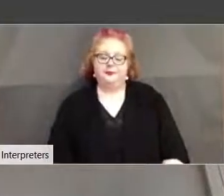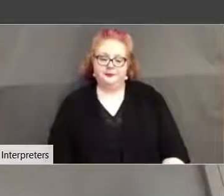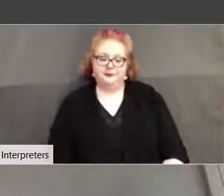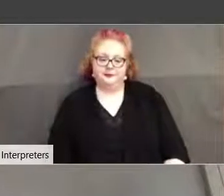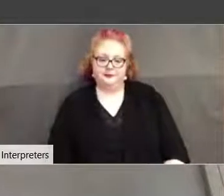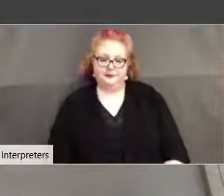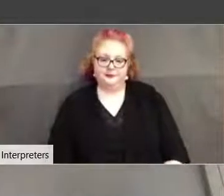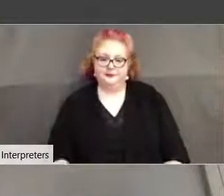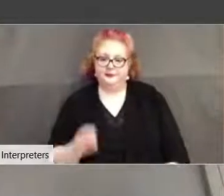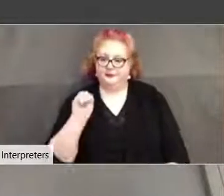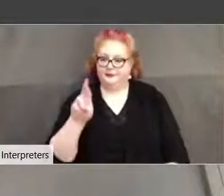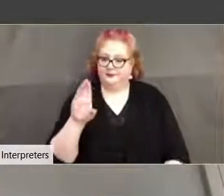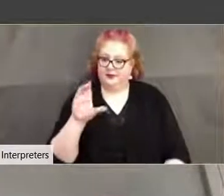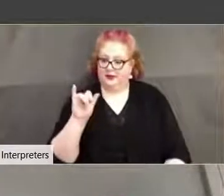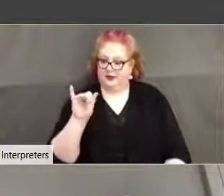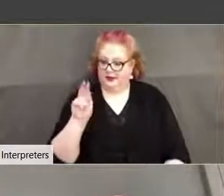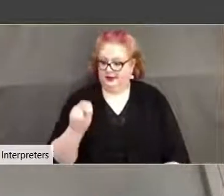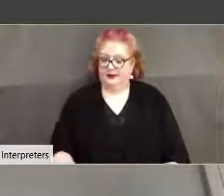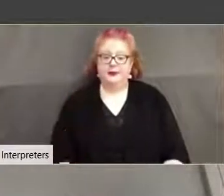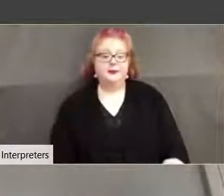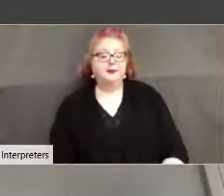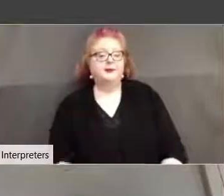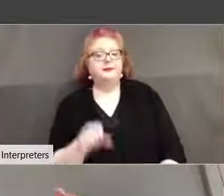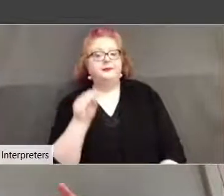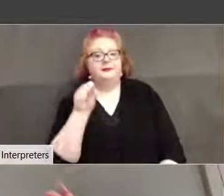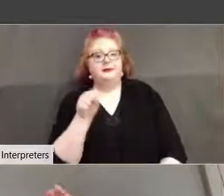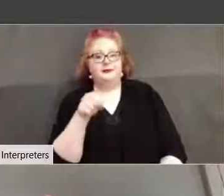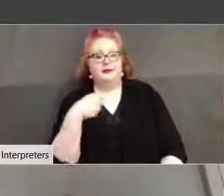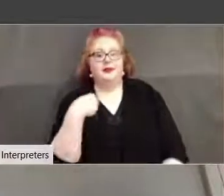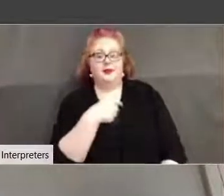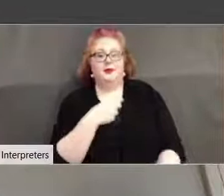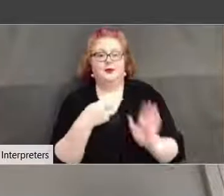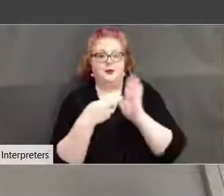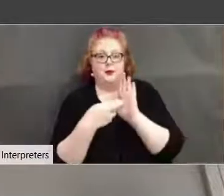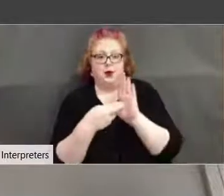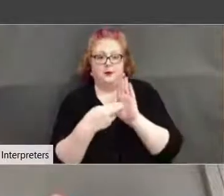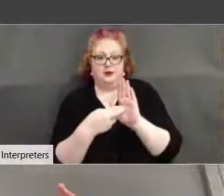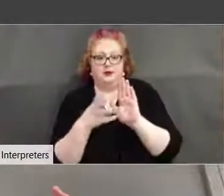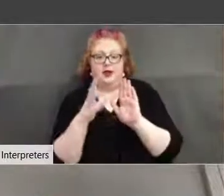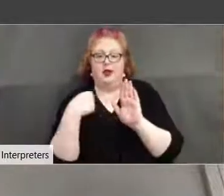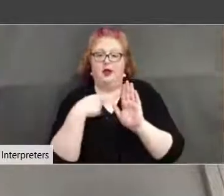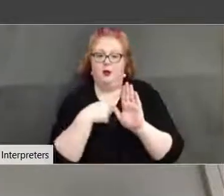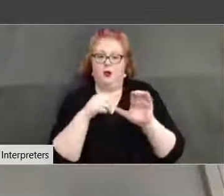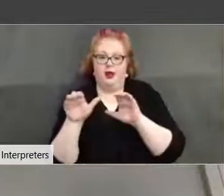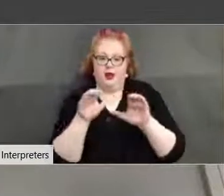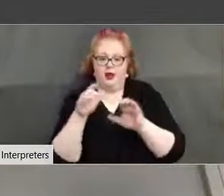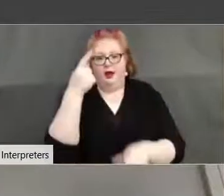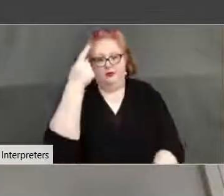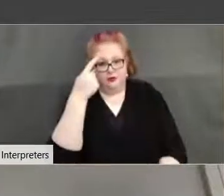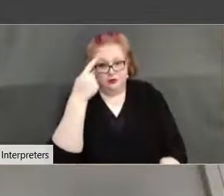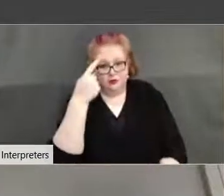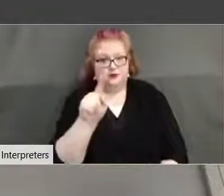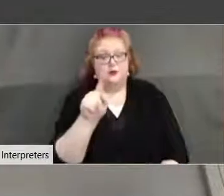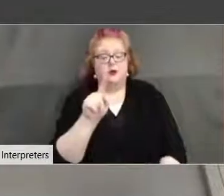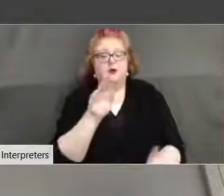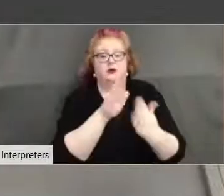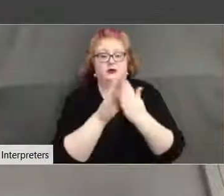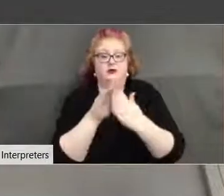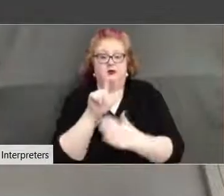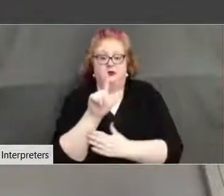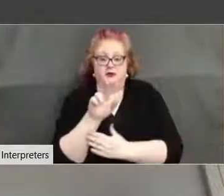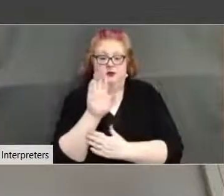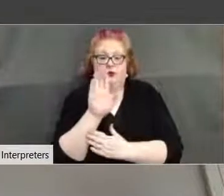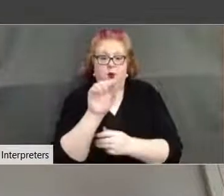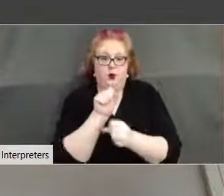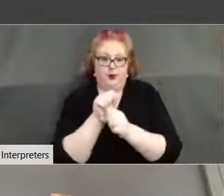Mr. Kane? Yes, we represent and act on behalf of the city of Little Rock, your employees and their dependents. So